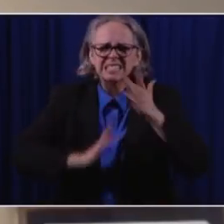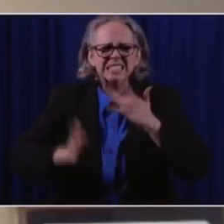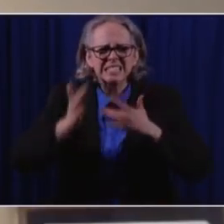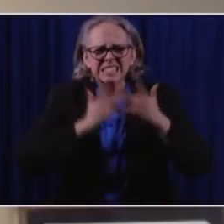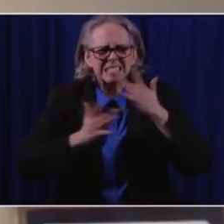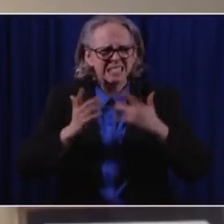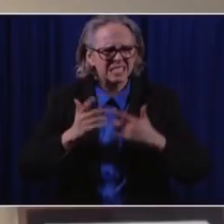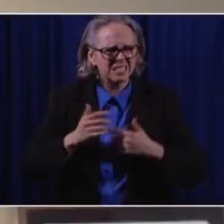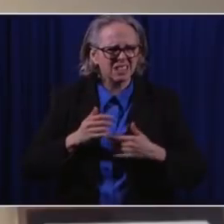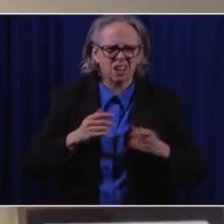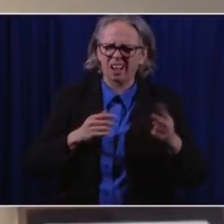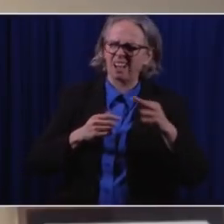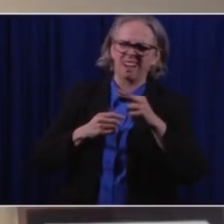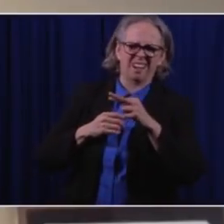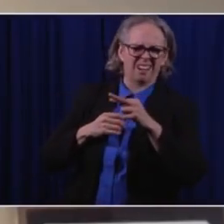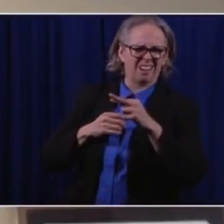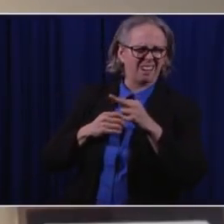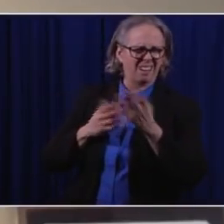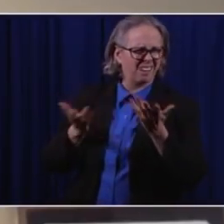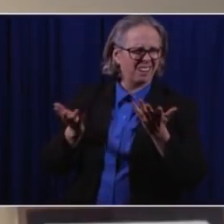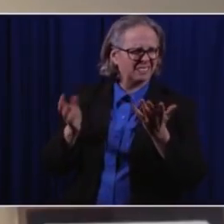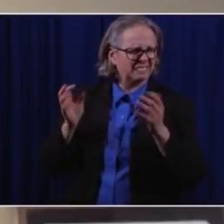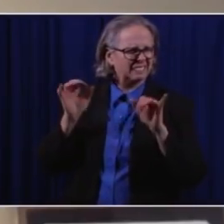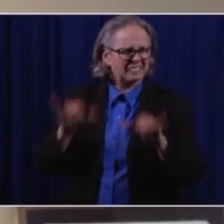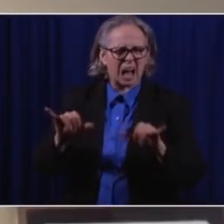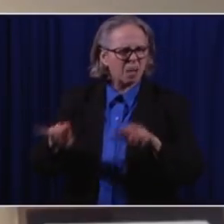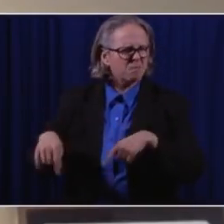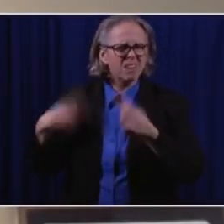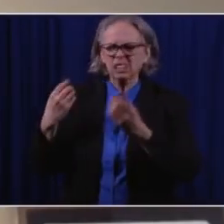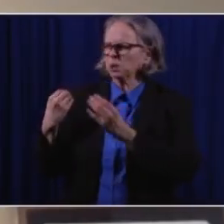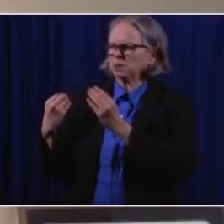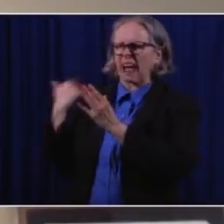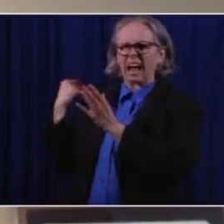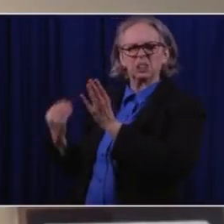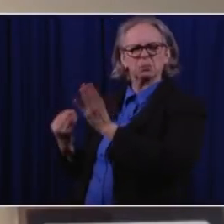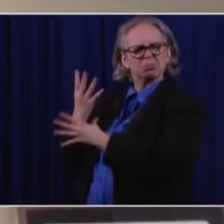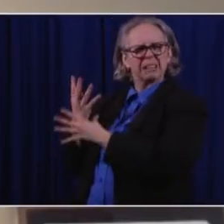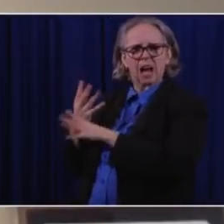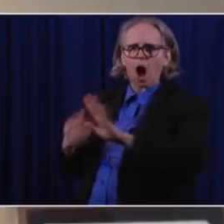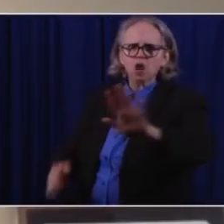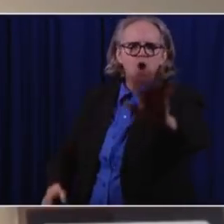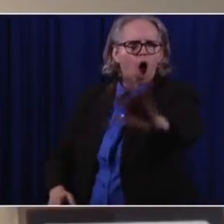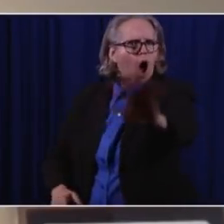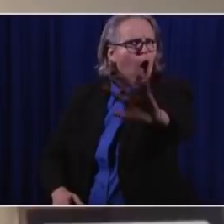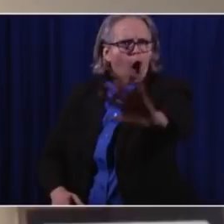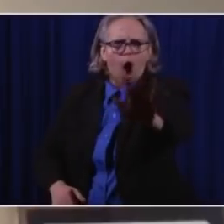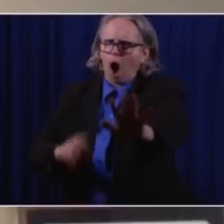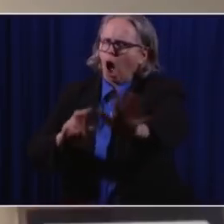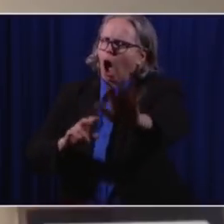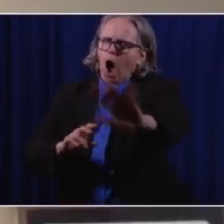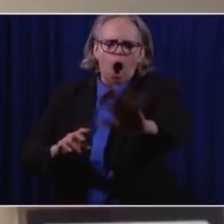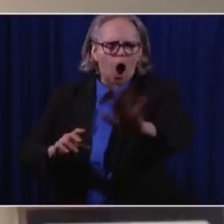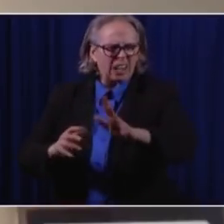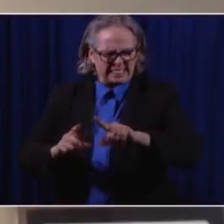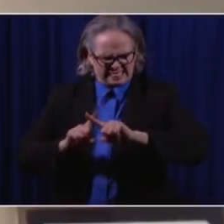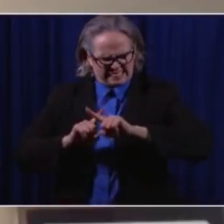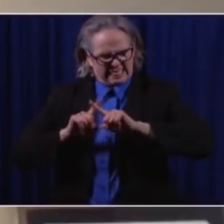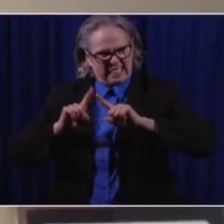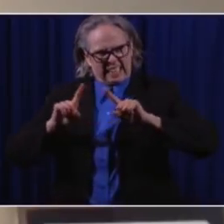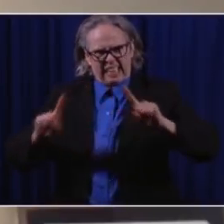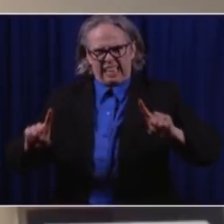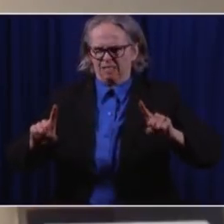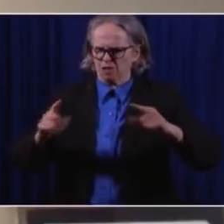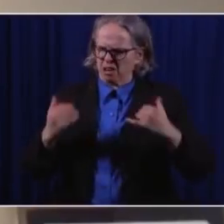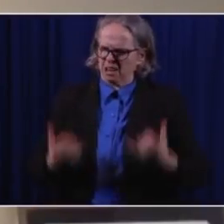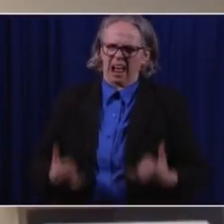say this is no different than what we experienced at the start of the pandemic, but in reality, this time is very different from that time.